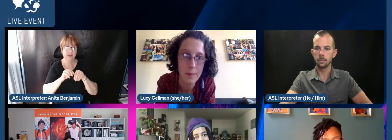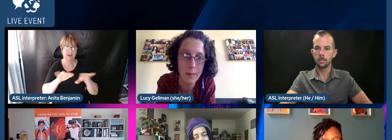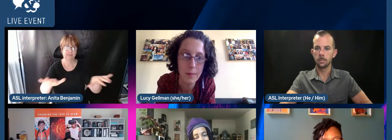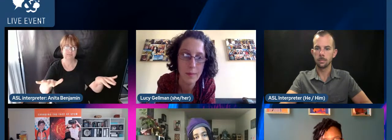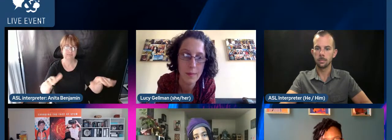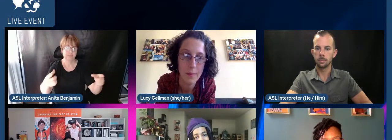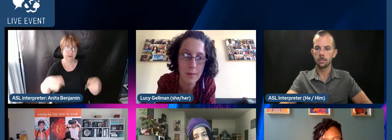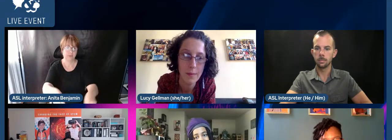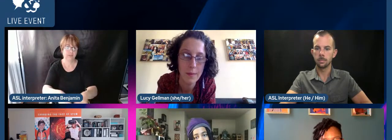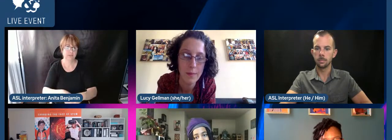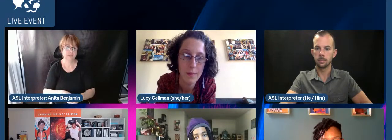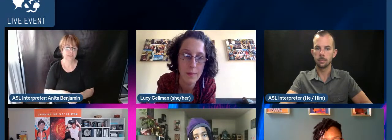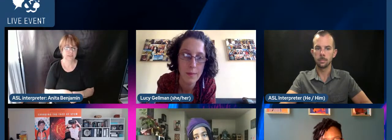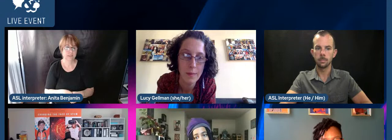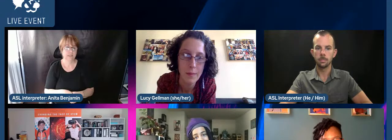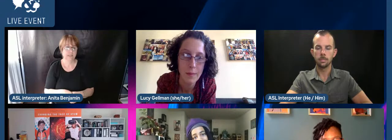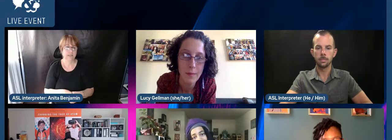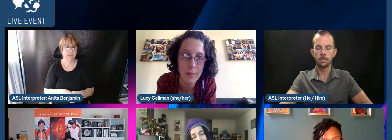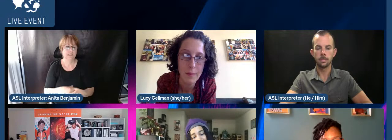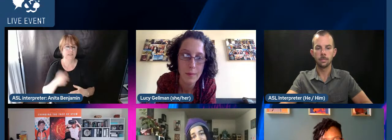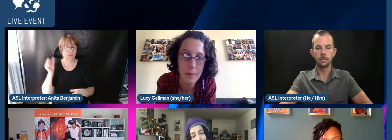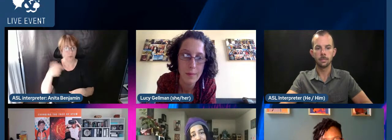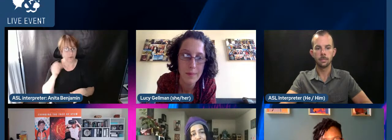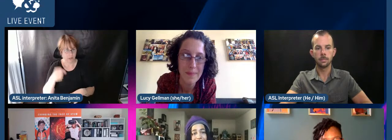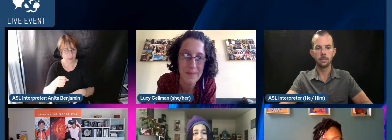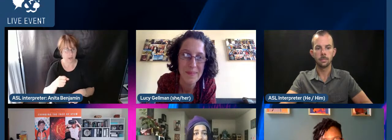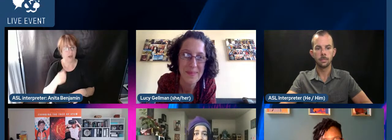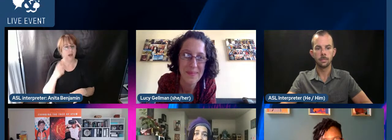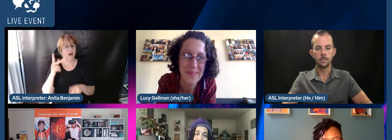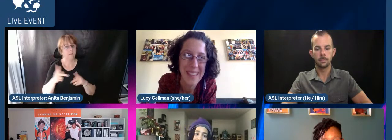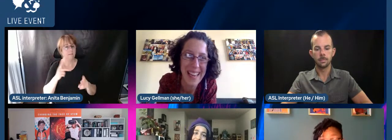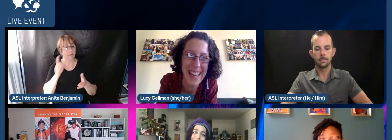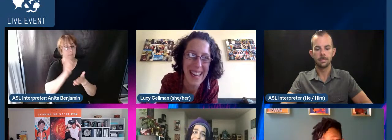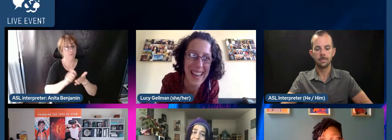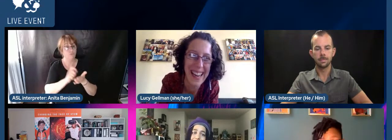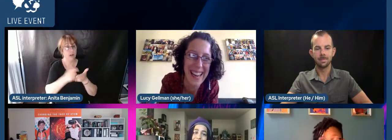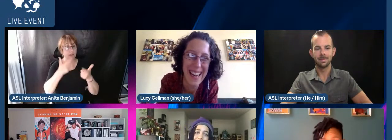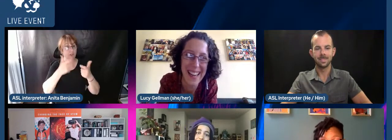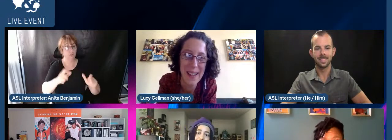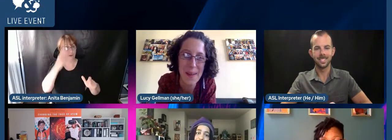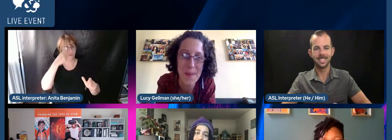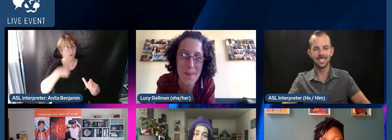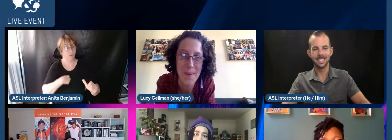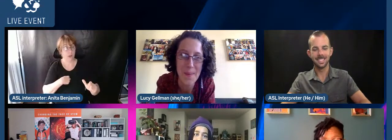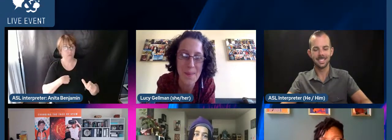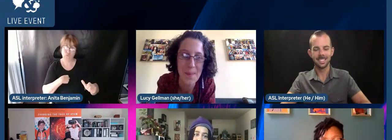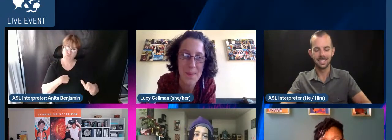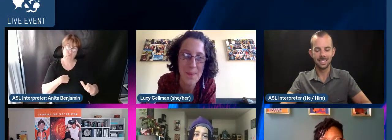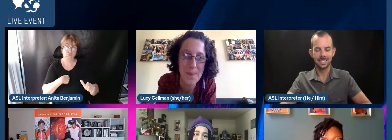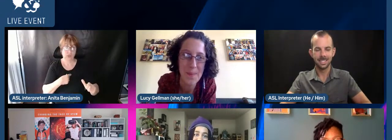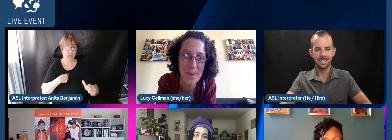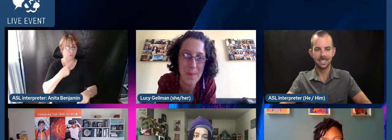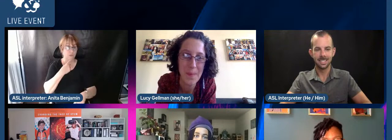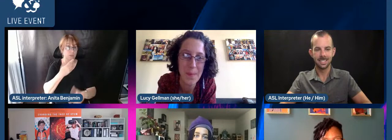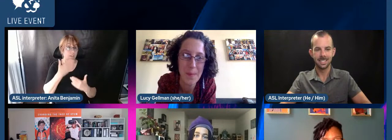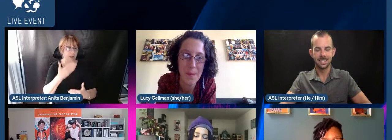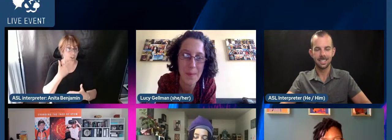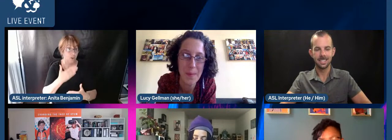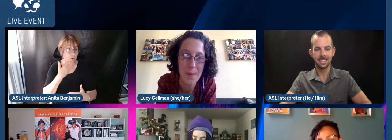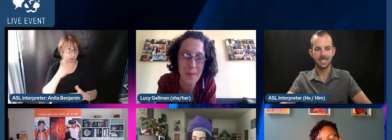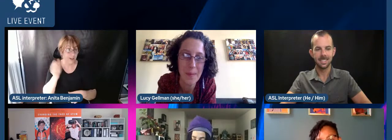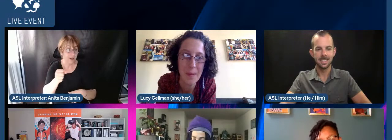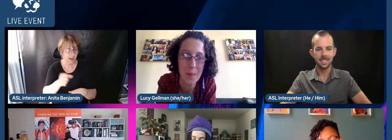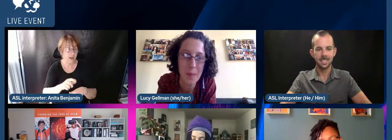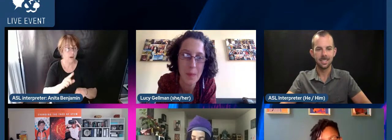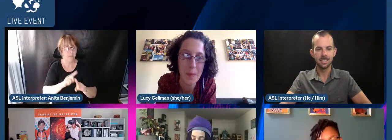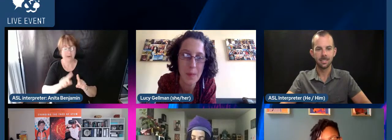people write a check. Shit, somebody out there write a check to me right now. I would be very grateful. But it's